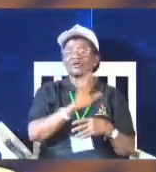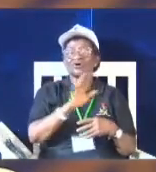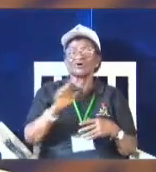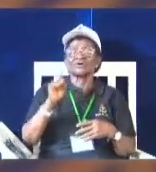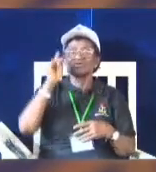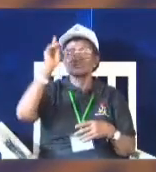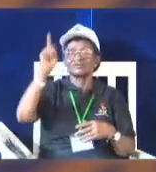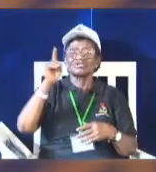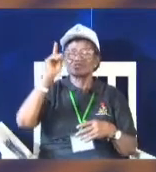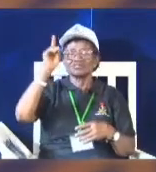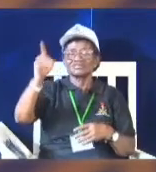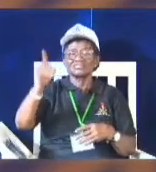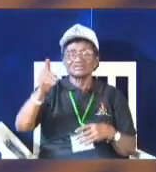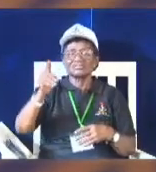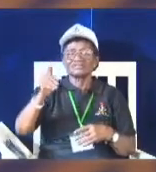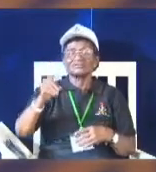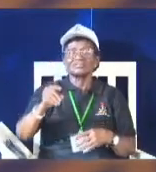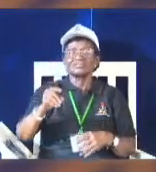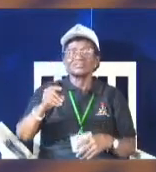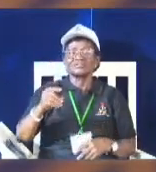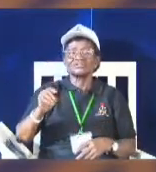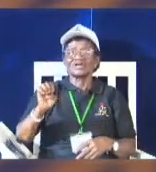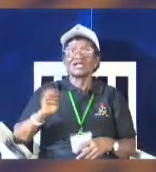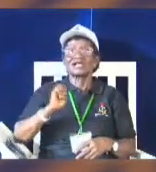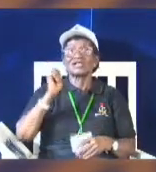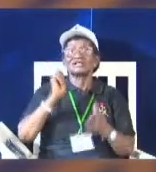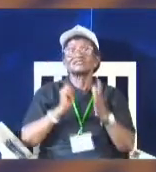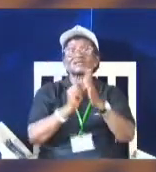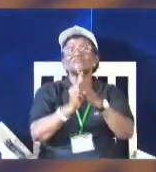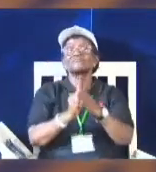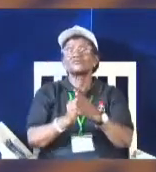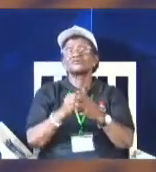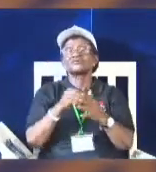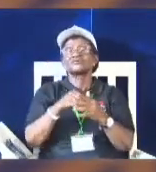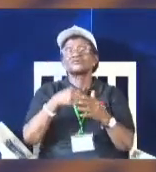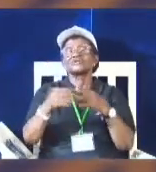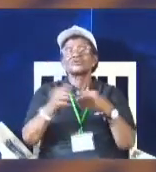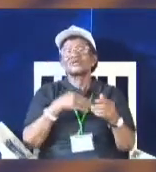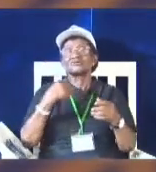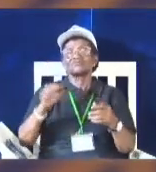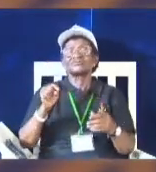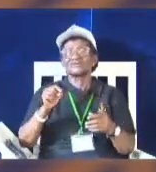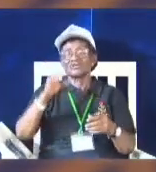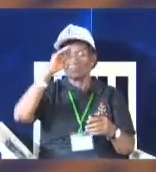For example, in the case of the madman of Gadara we were talking about,